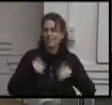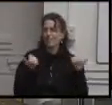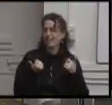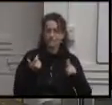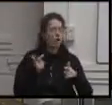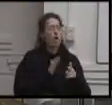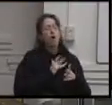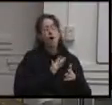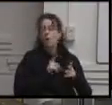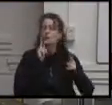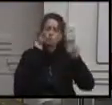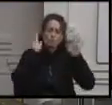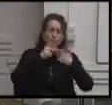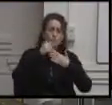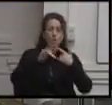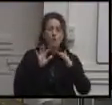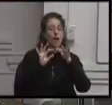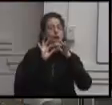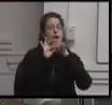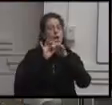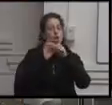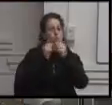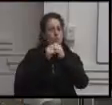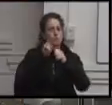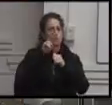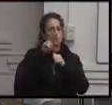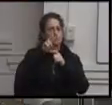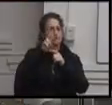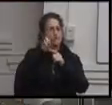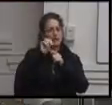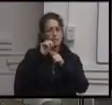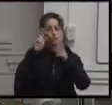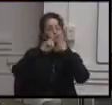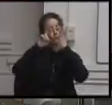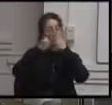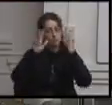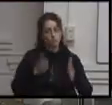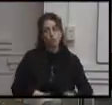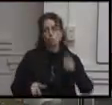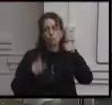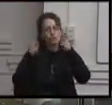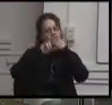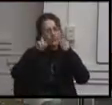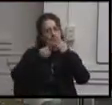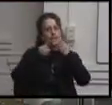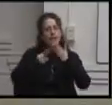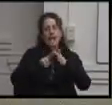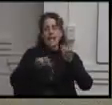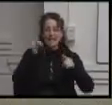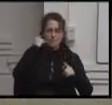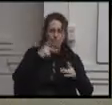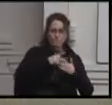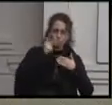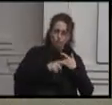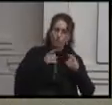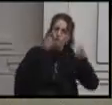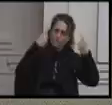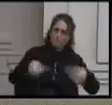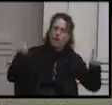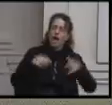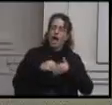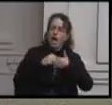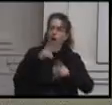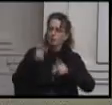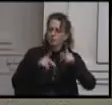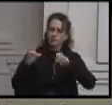UVM. It really, we're seeing some extremely good results. And I would just note